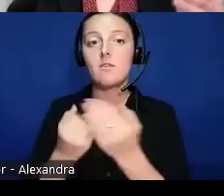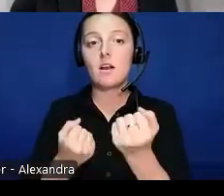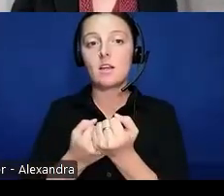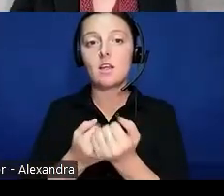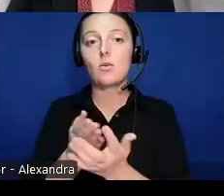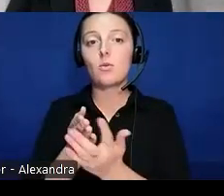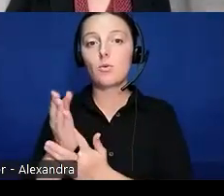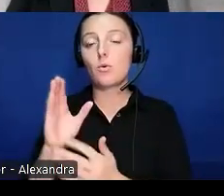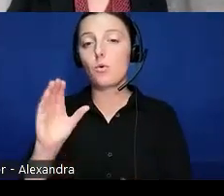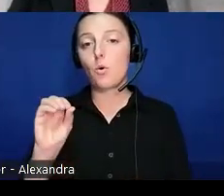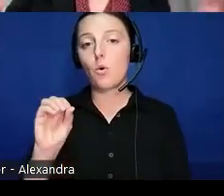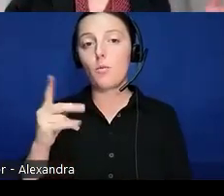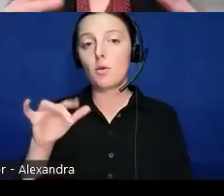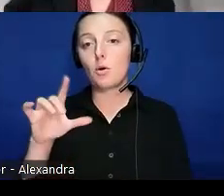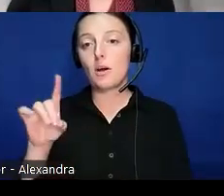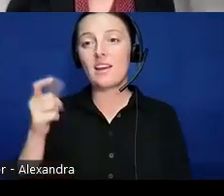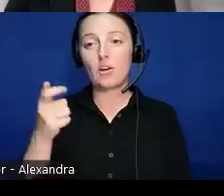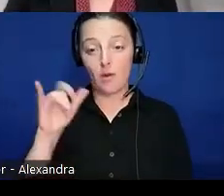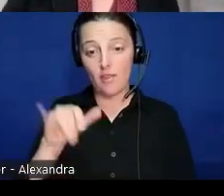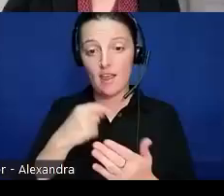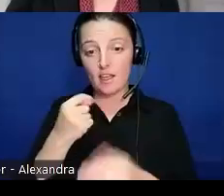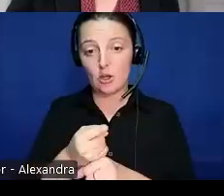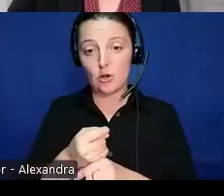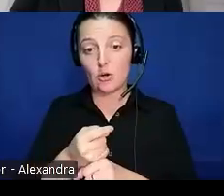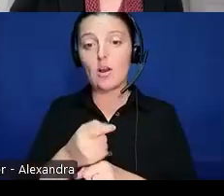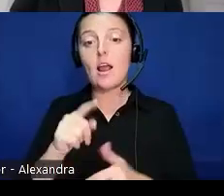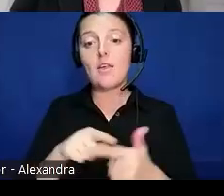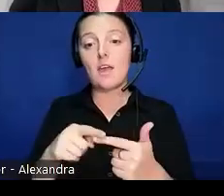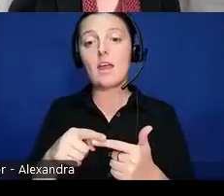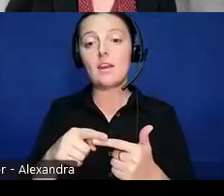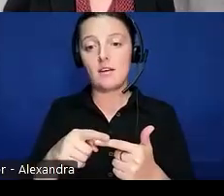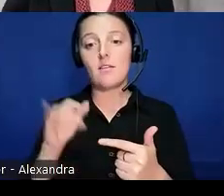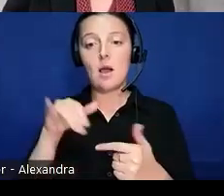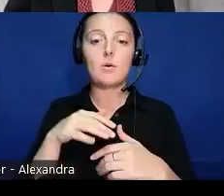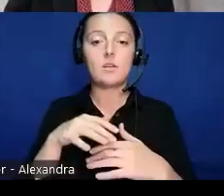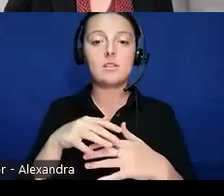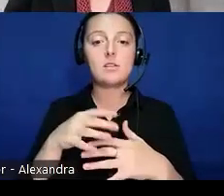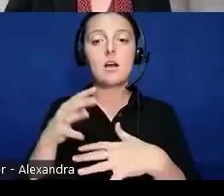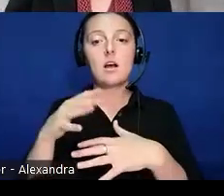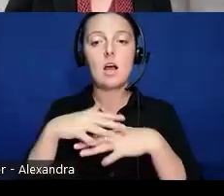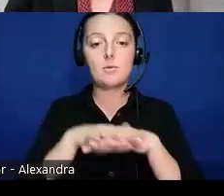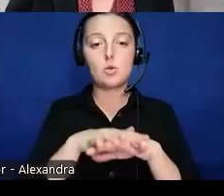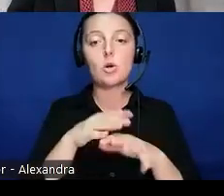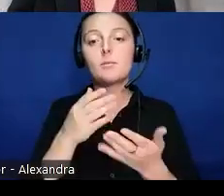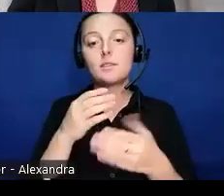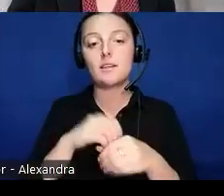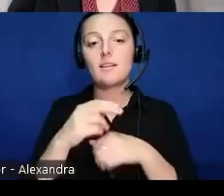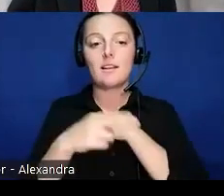which then was absorbed into the state budget. And now we're state funded through the Department of Mental Health and Addiction